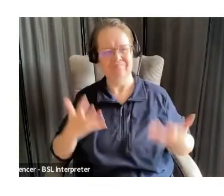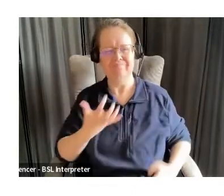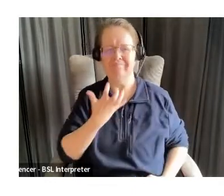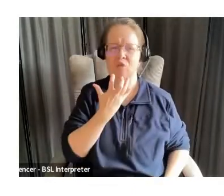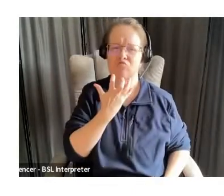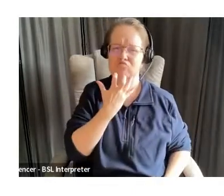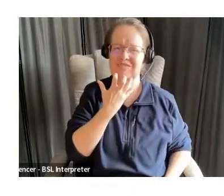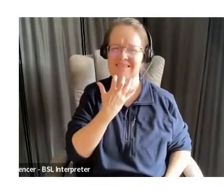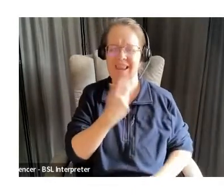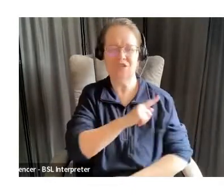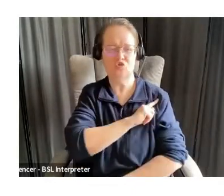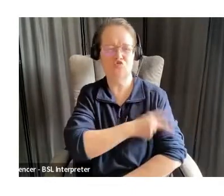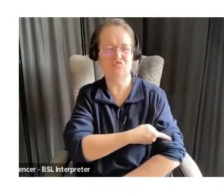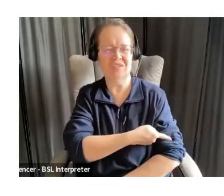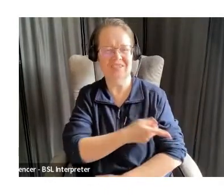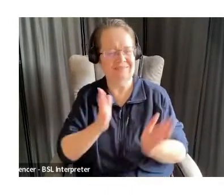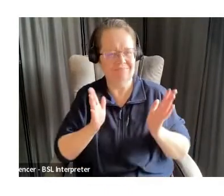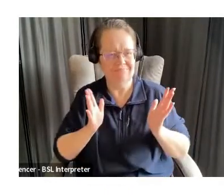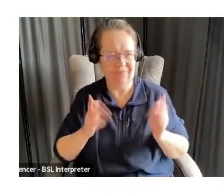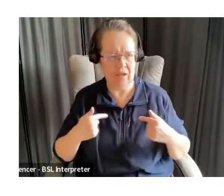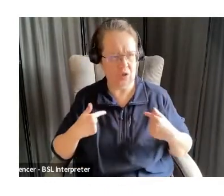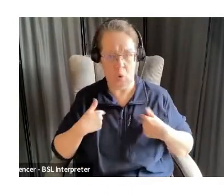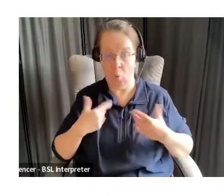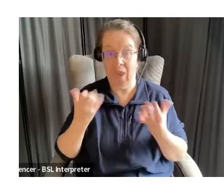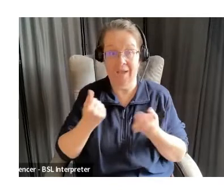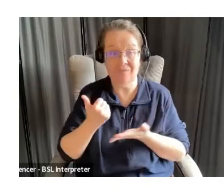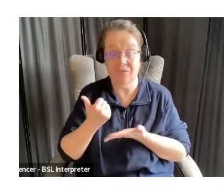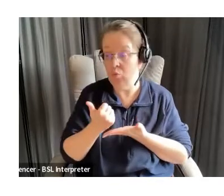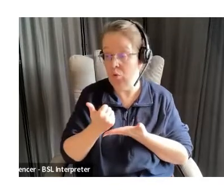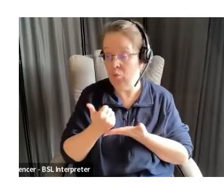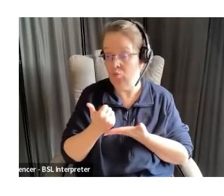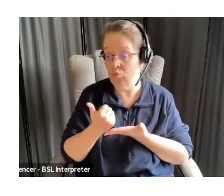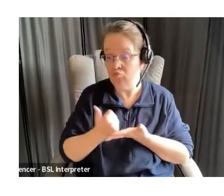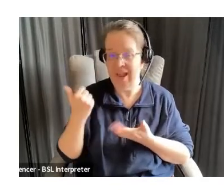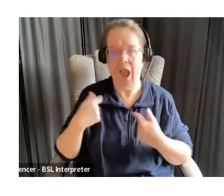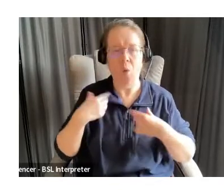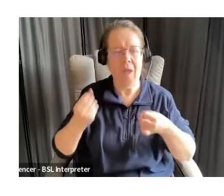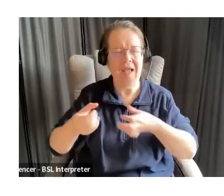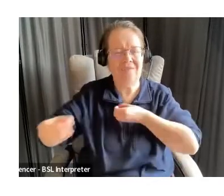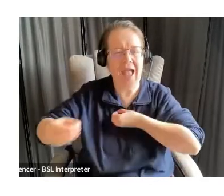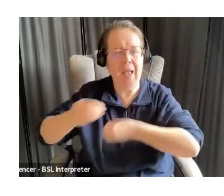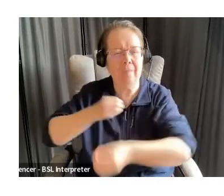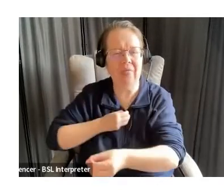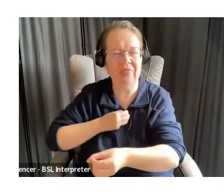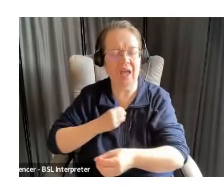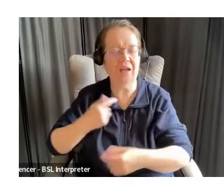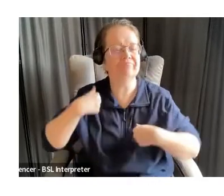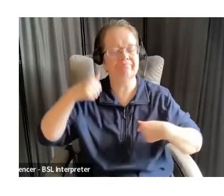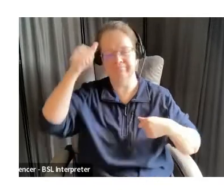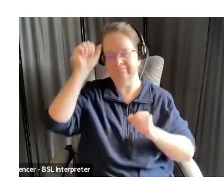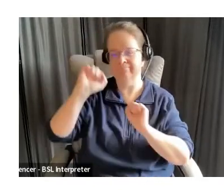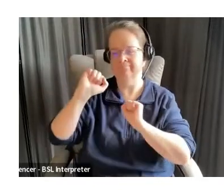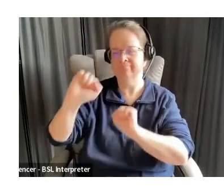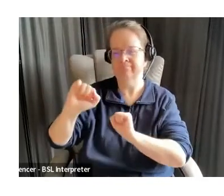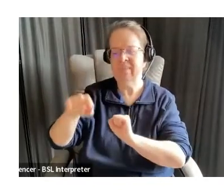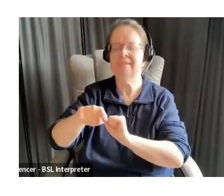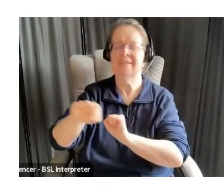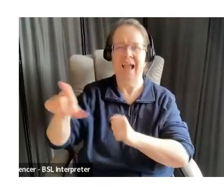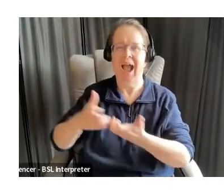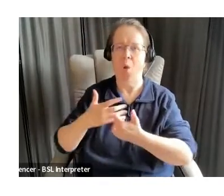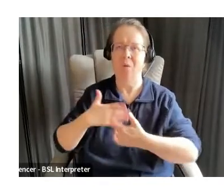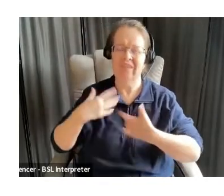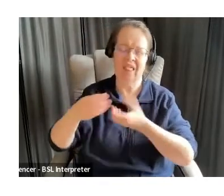grit, right? We have brilliant, you know, we have empathy because we understand how others might be